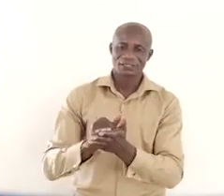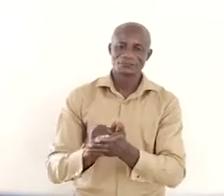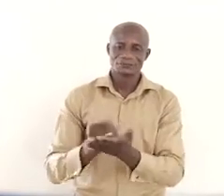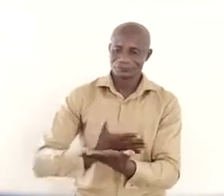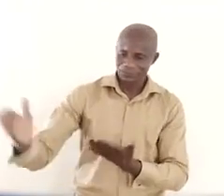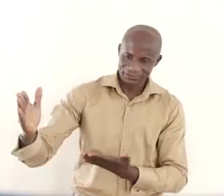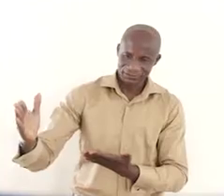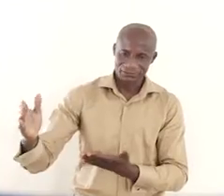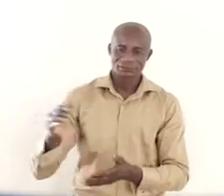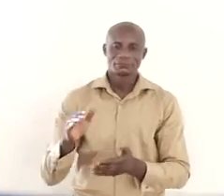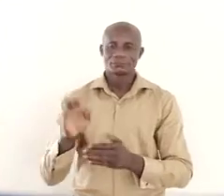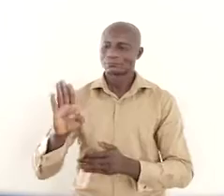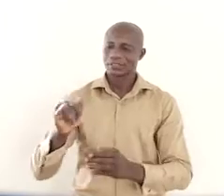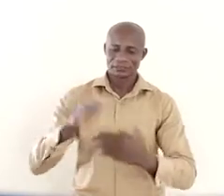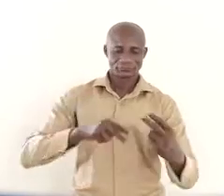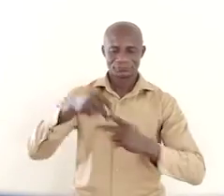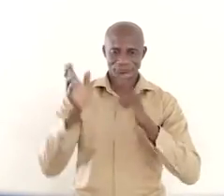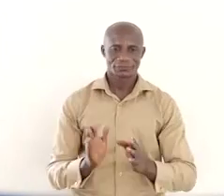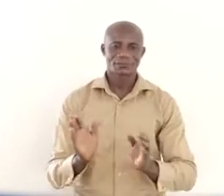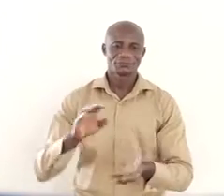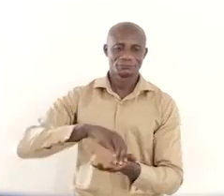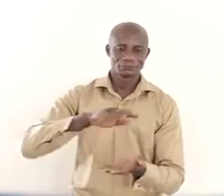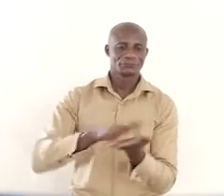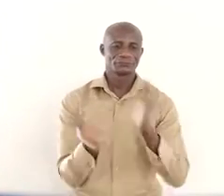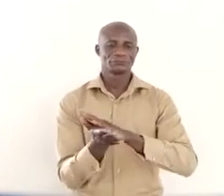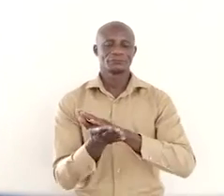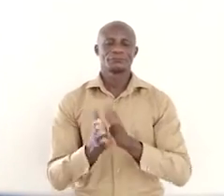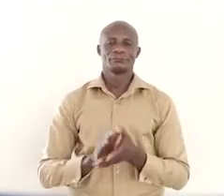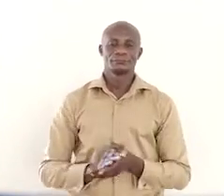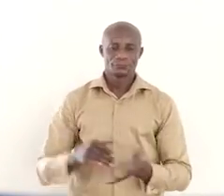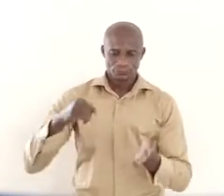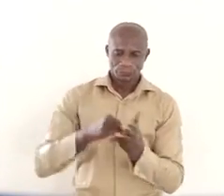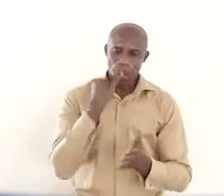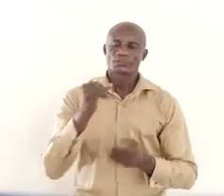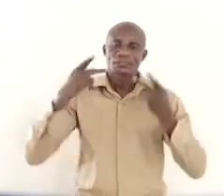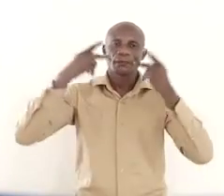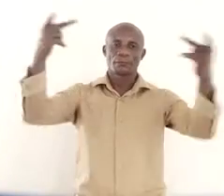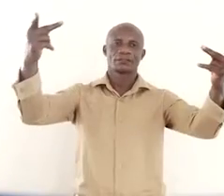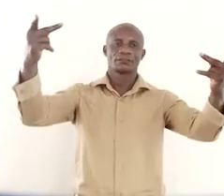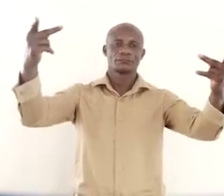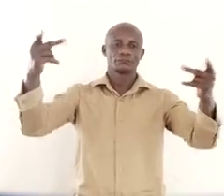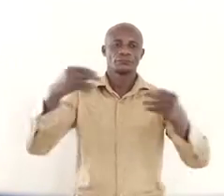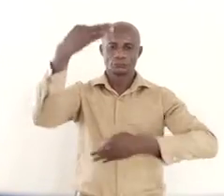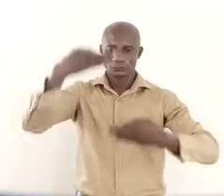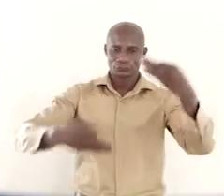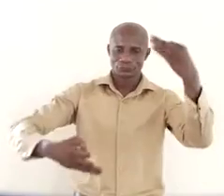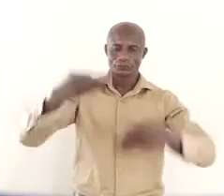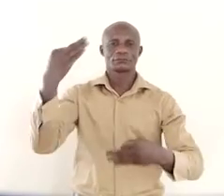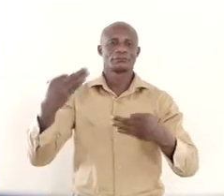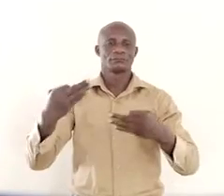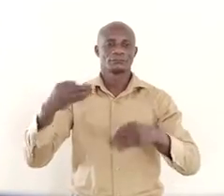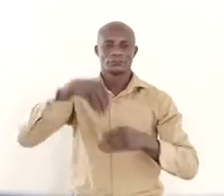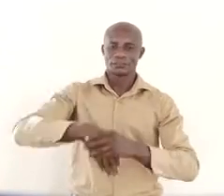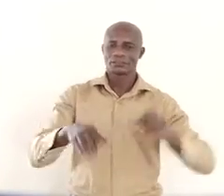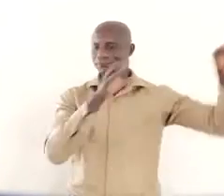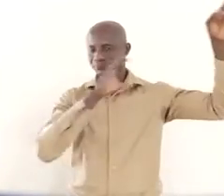was rejected by the builders has become the cornerstone. It is the proclamation of